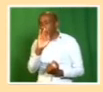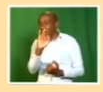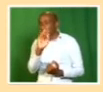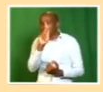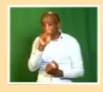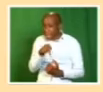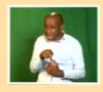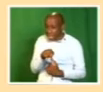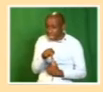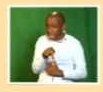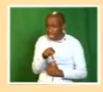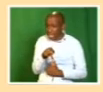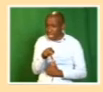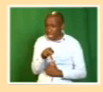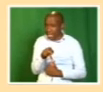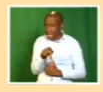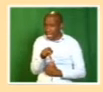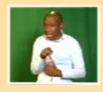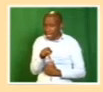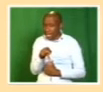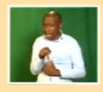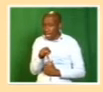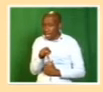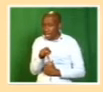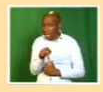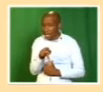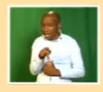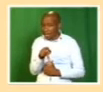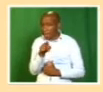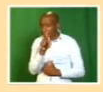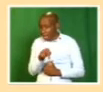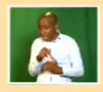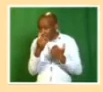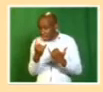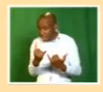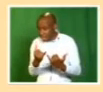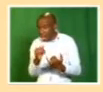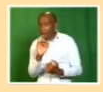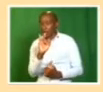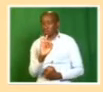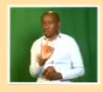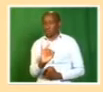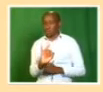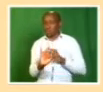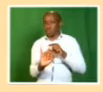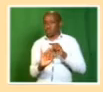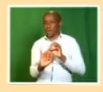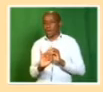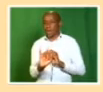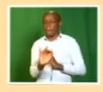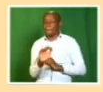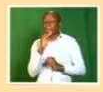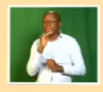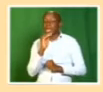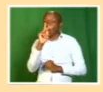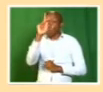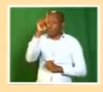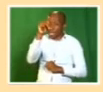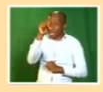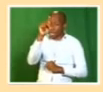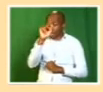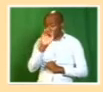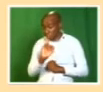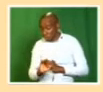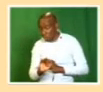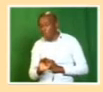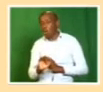p. Okay, and here where we are now, we have a 2. So it means that p is equals to